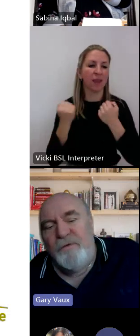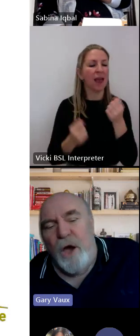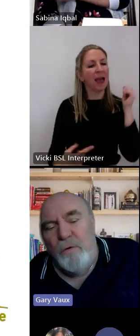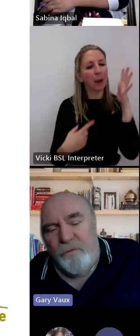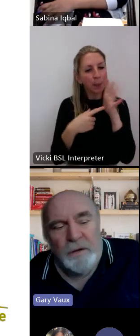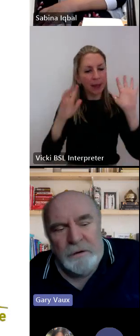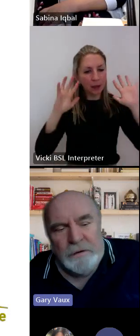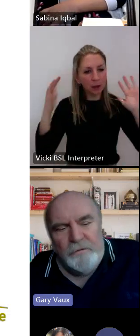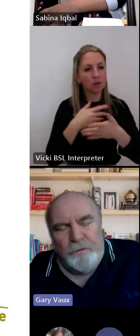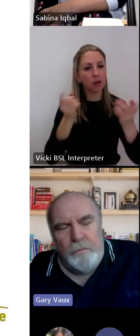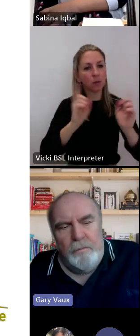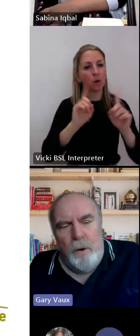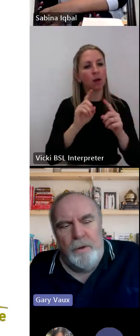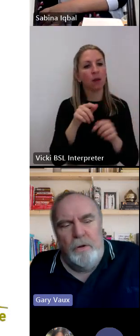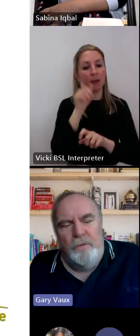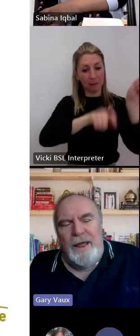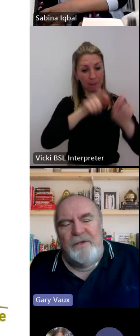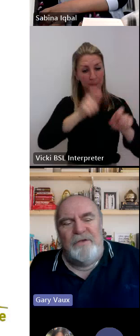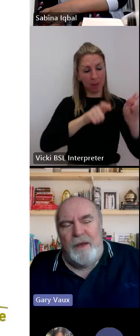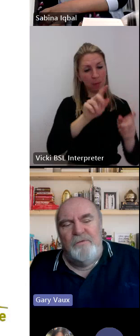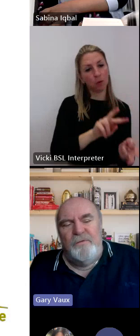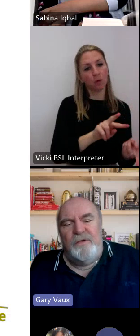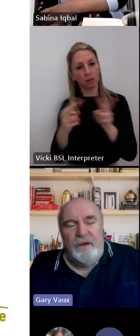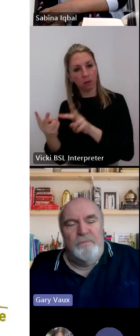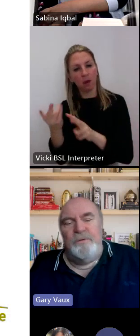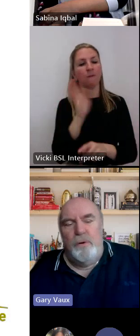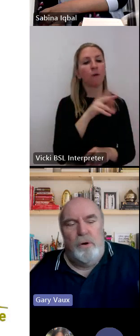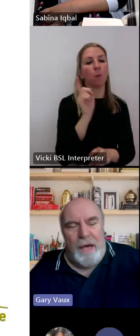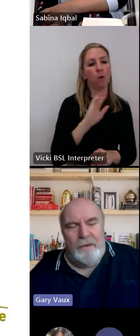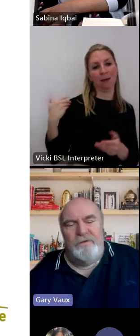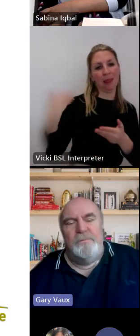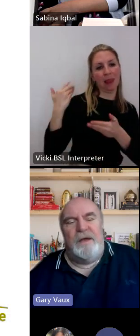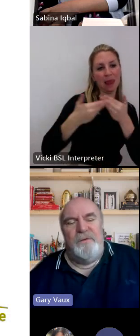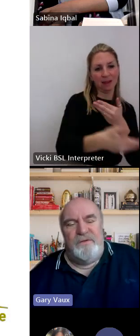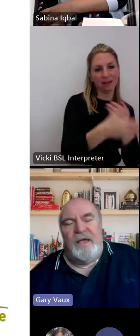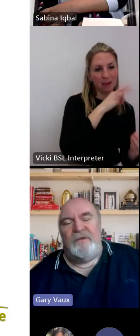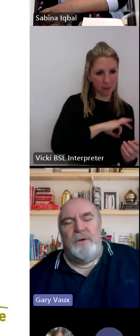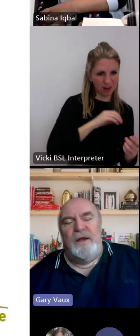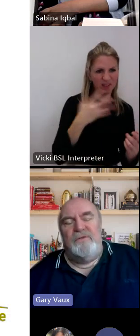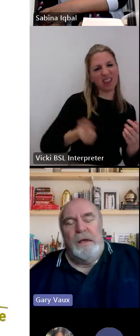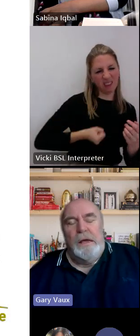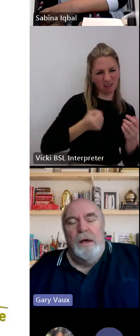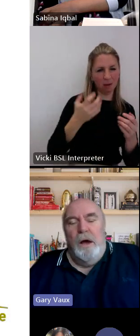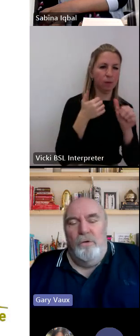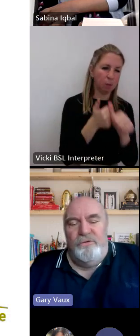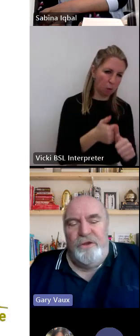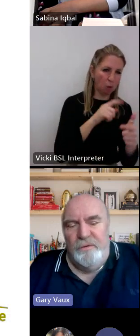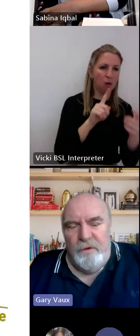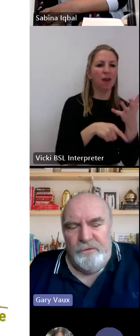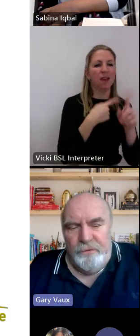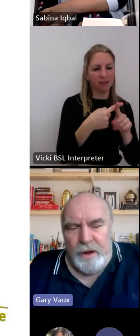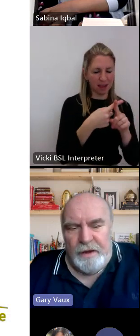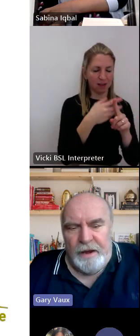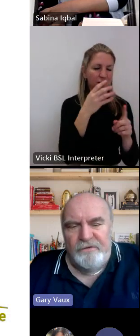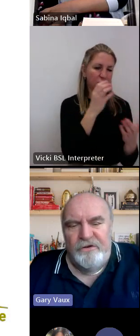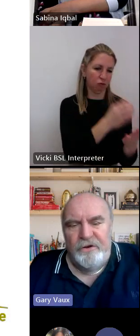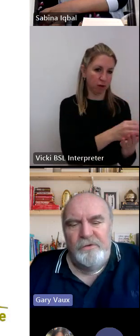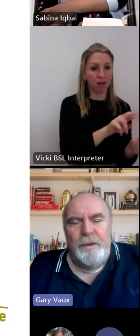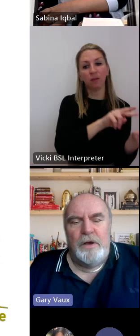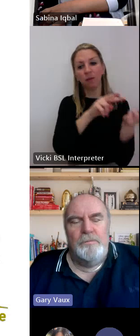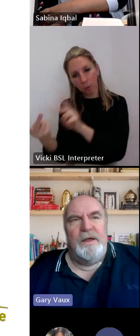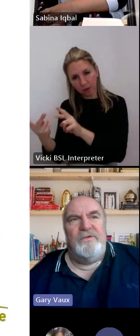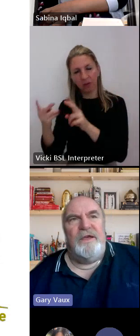people moving over from what we call the legacy benefits, income support, housing benefit, tax credits, onto universal credit.